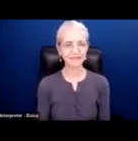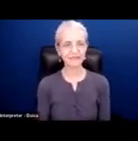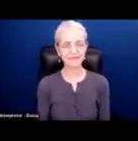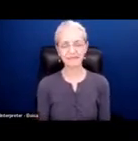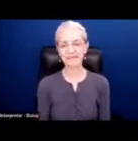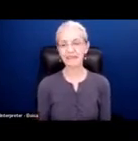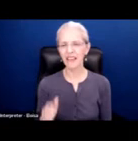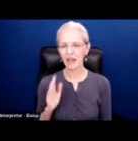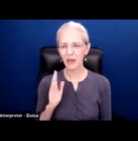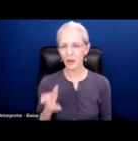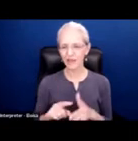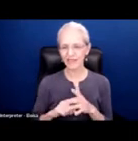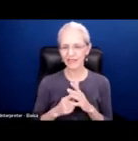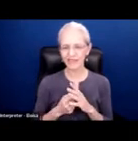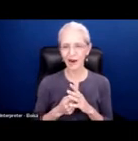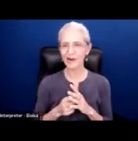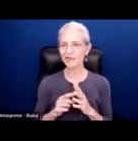We will get started in